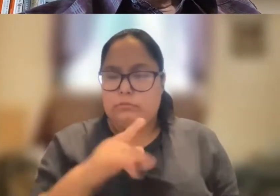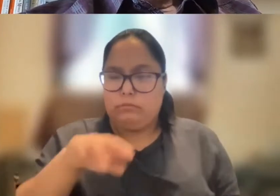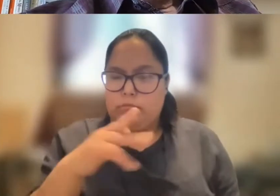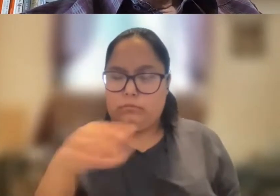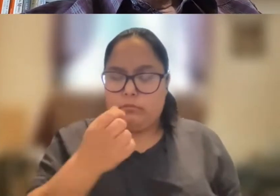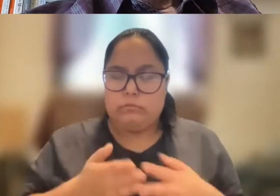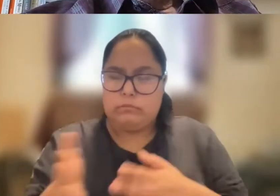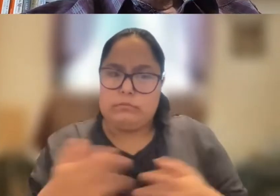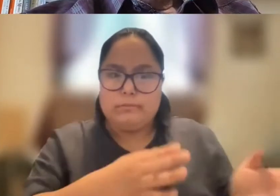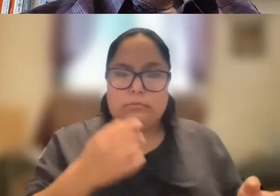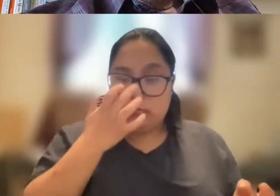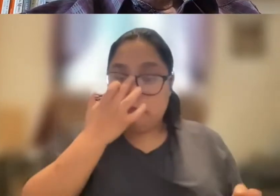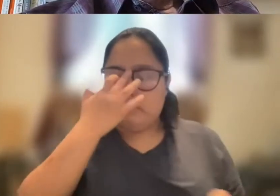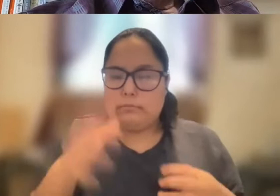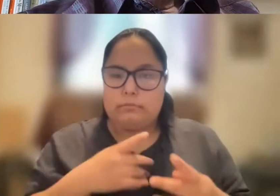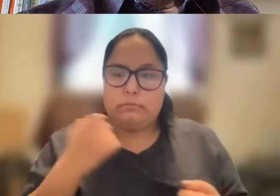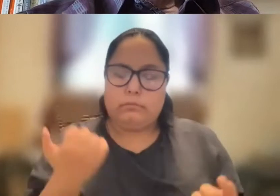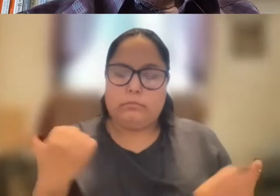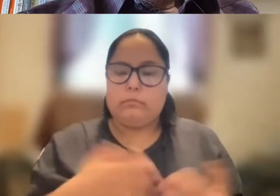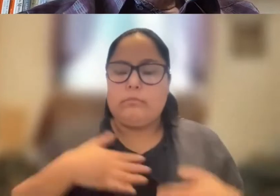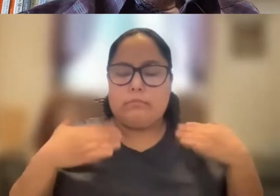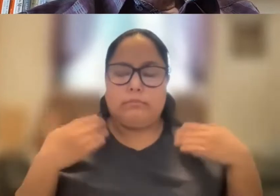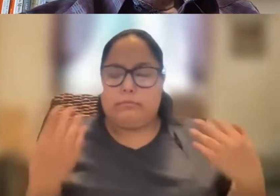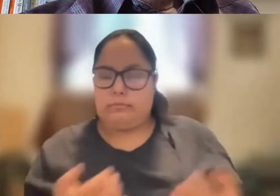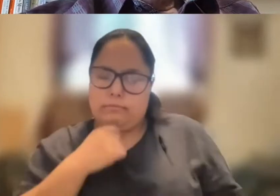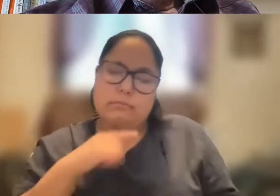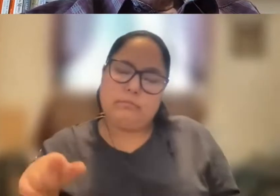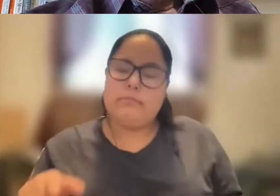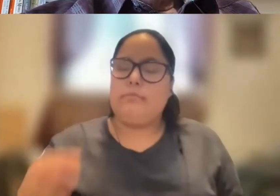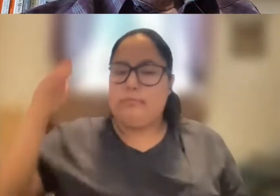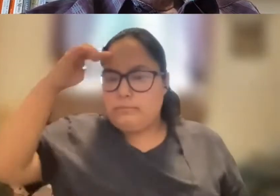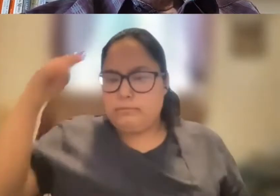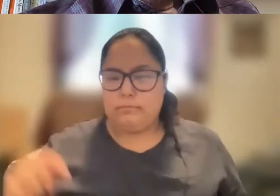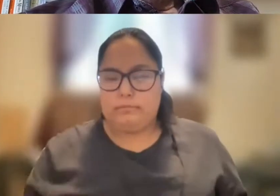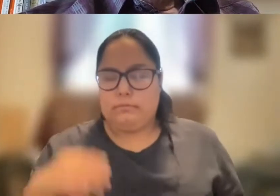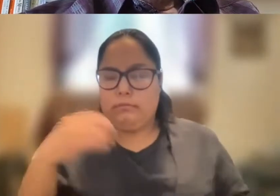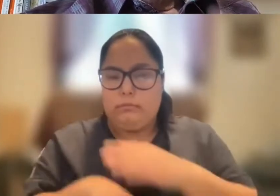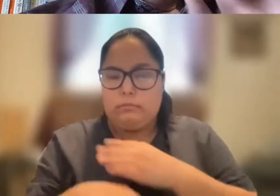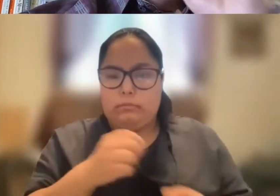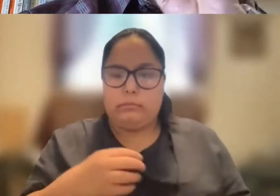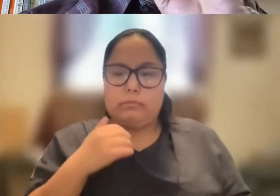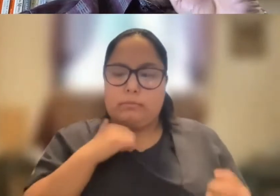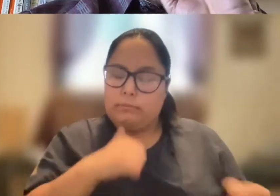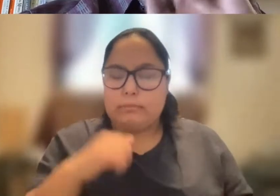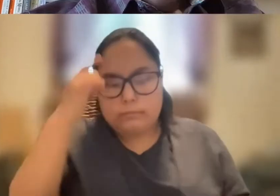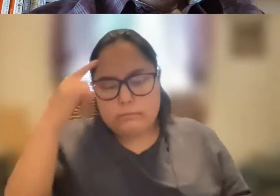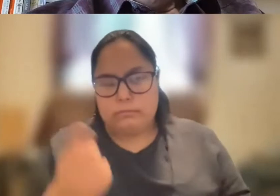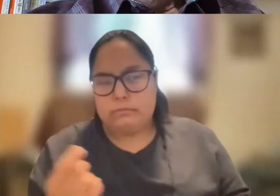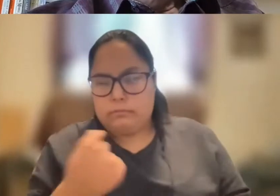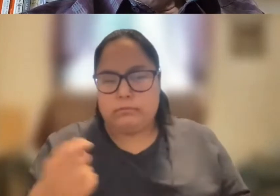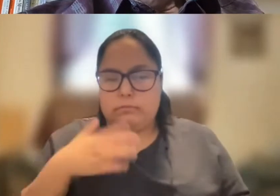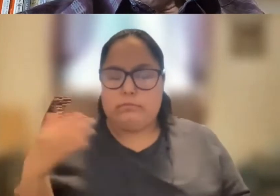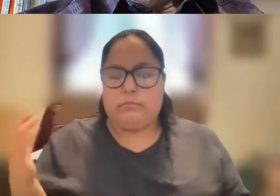through. I think everybody deserves to be happy, and everybody deserves to do what they enjoy doing